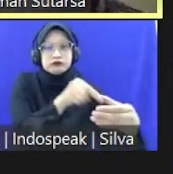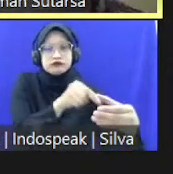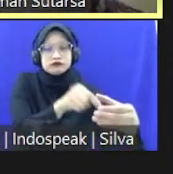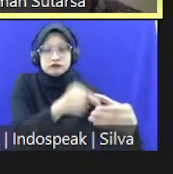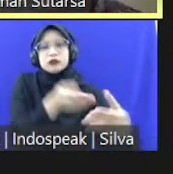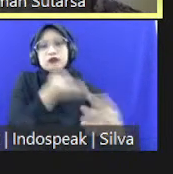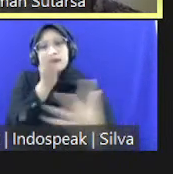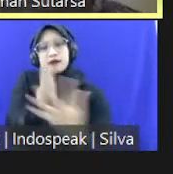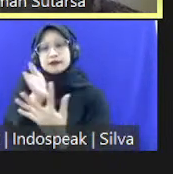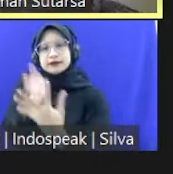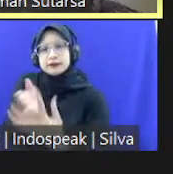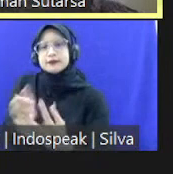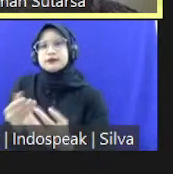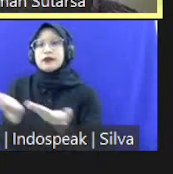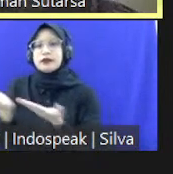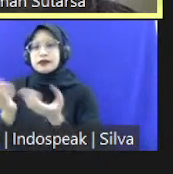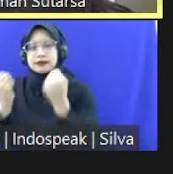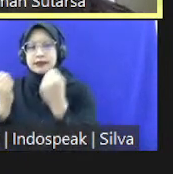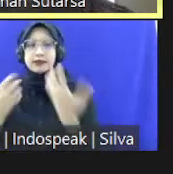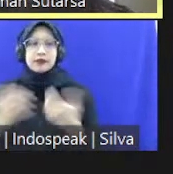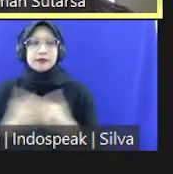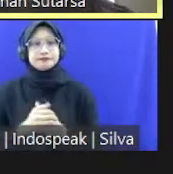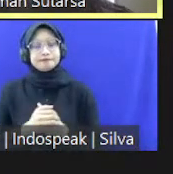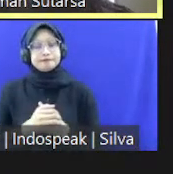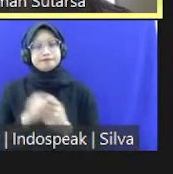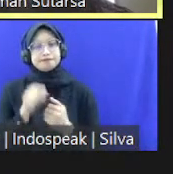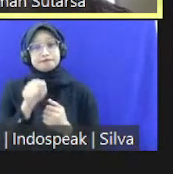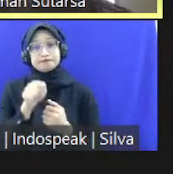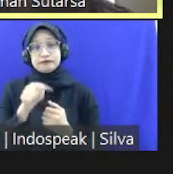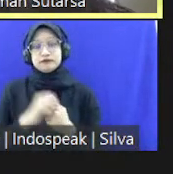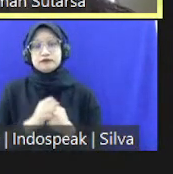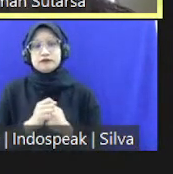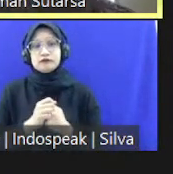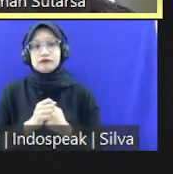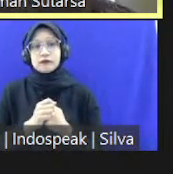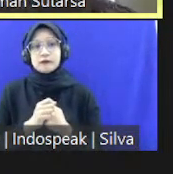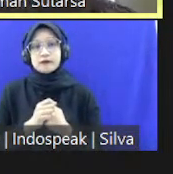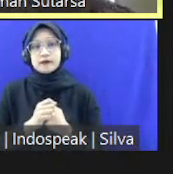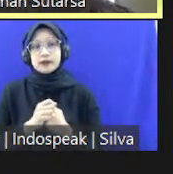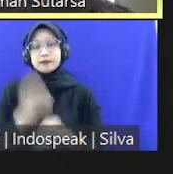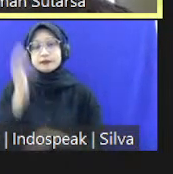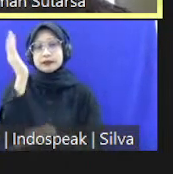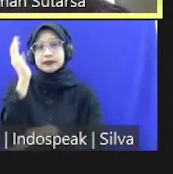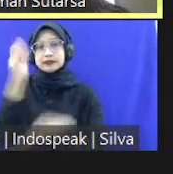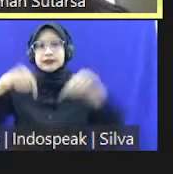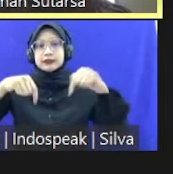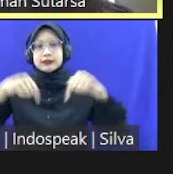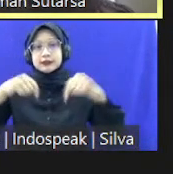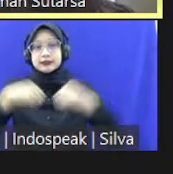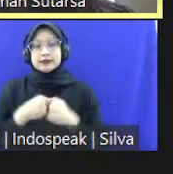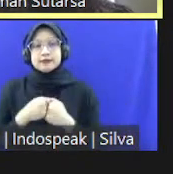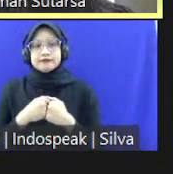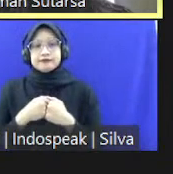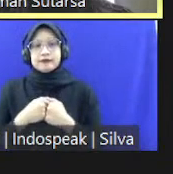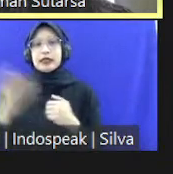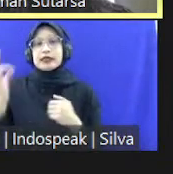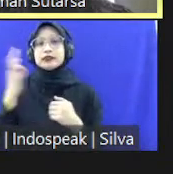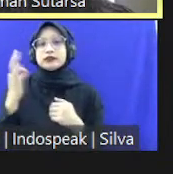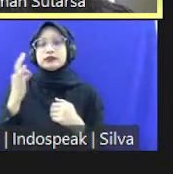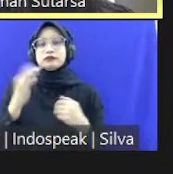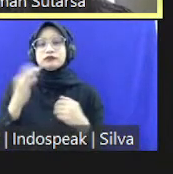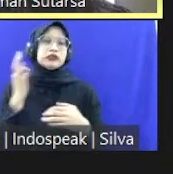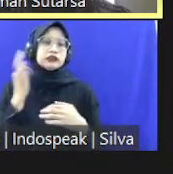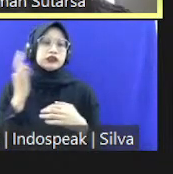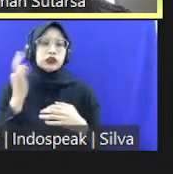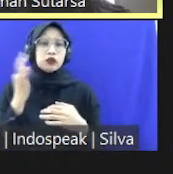you the overview of the session, so this session will explore the interconnected systemic risk of access